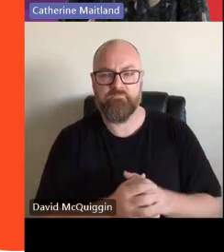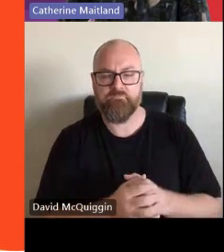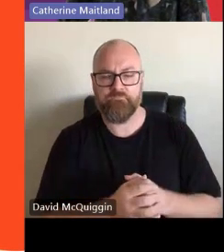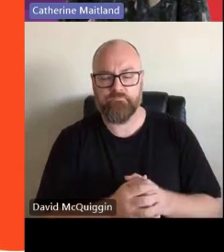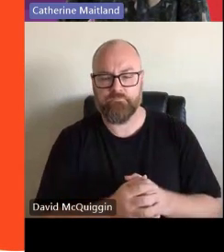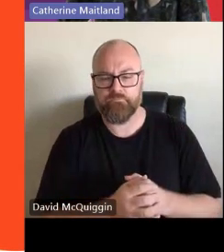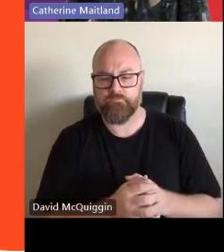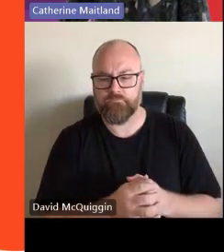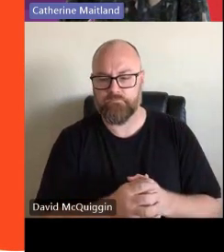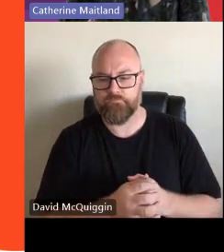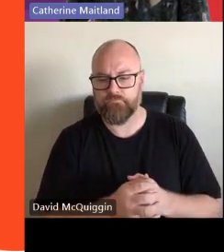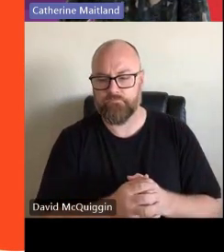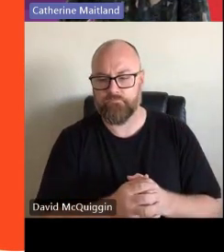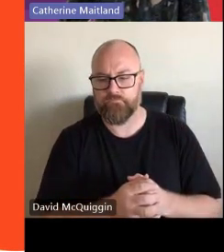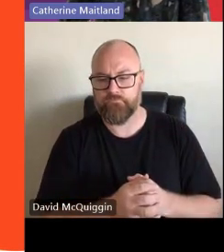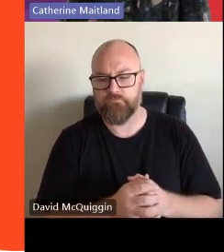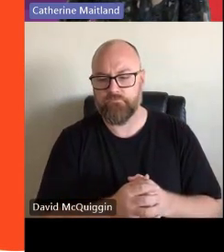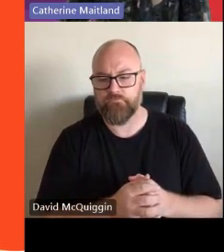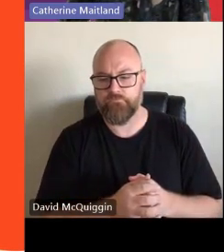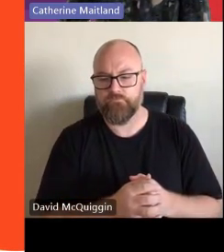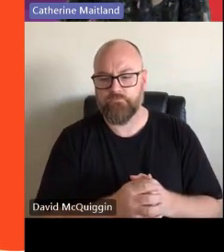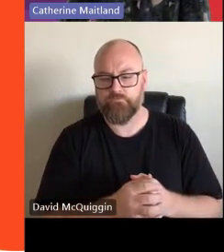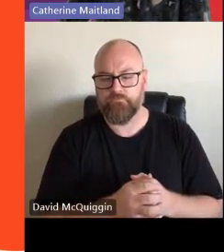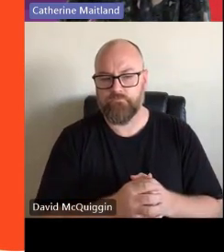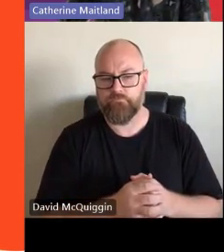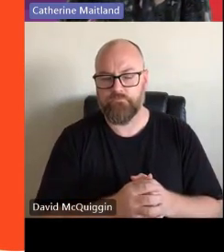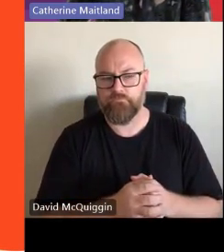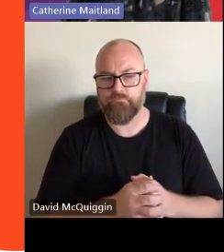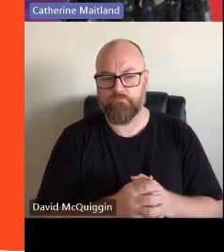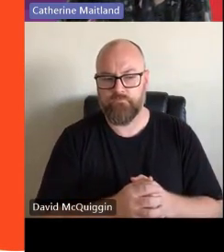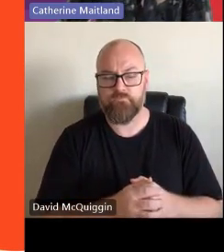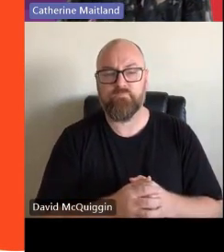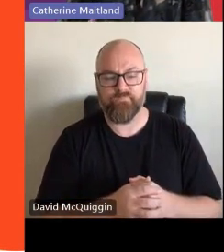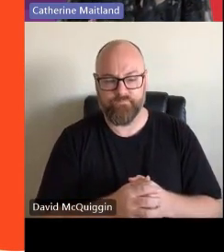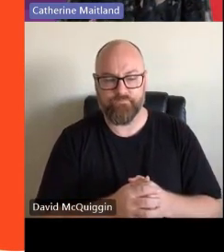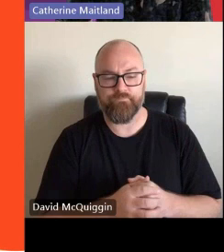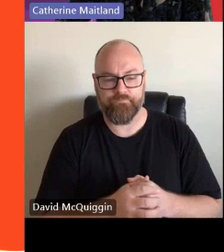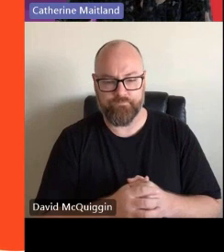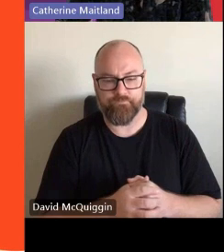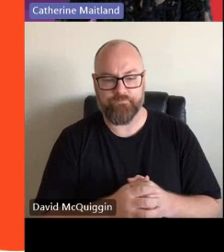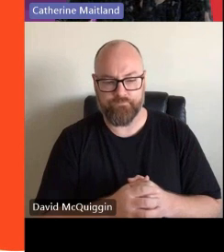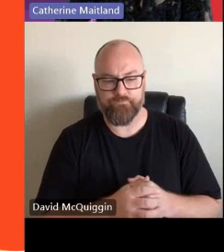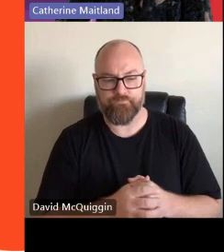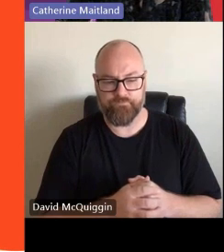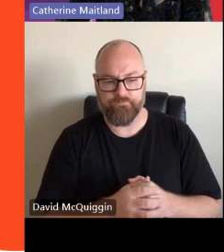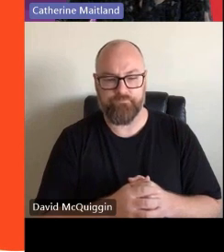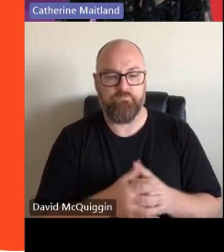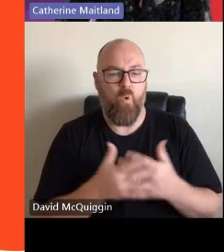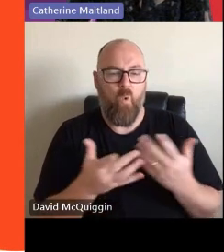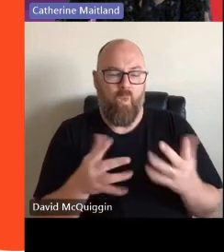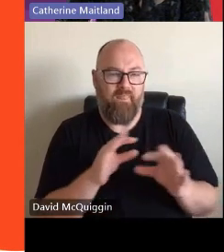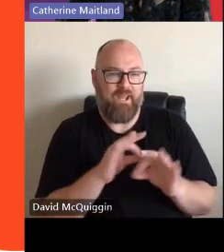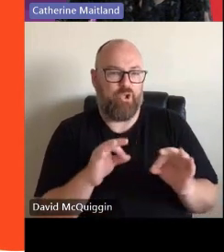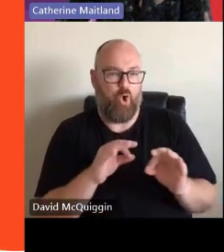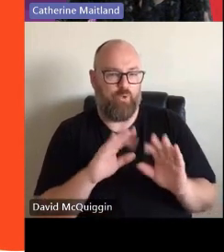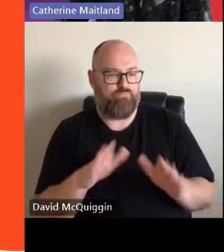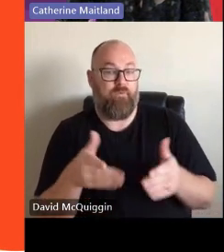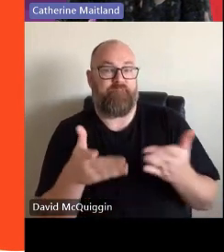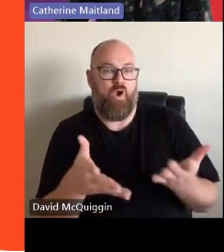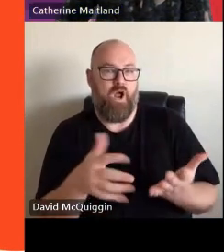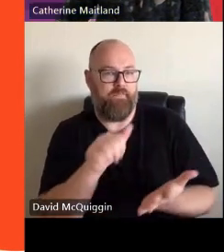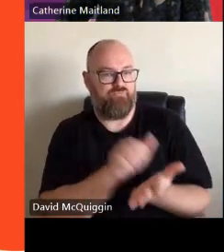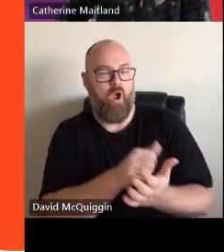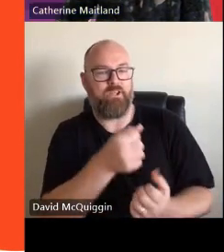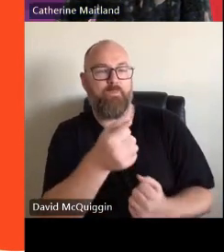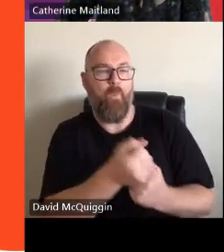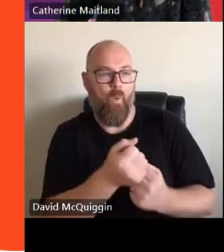manager doesn't know how to make the right adjustments for them and or provide the supports for the adjustments that they need.